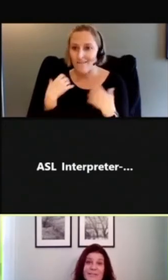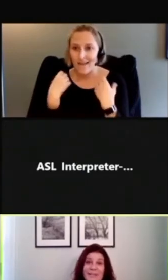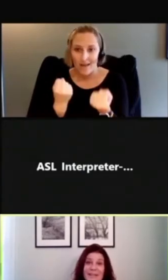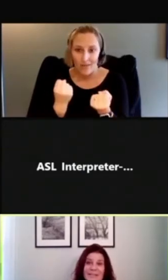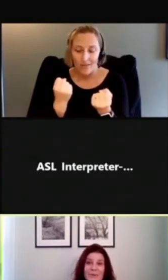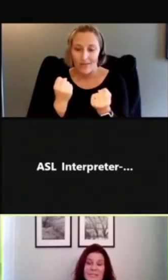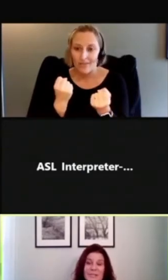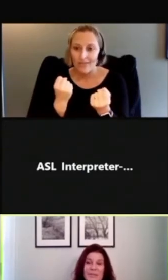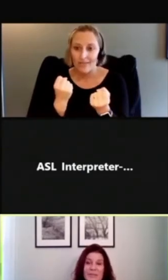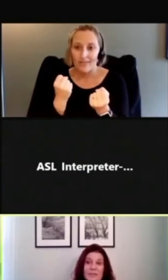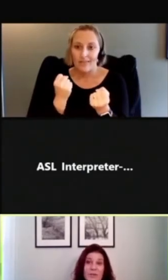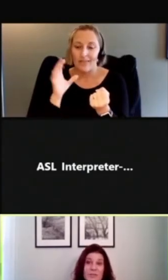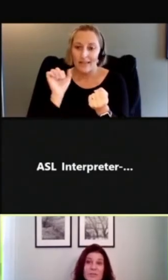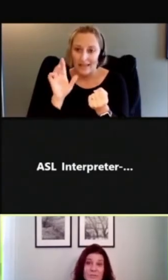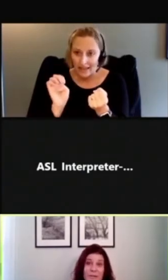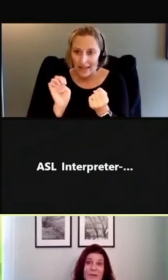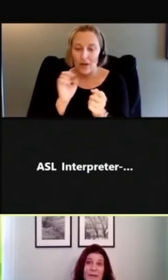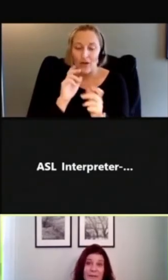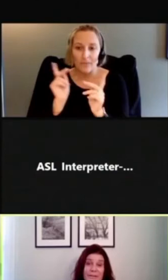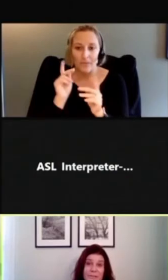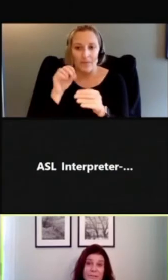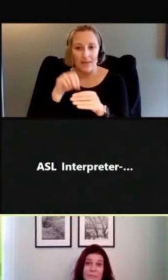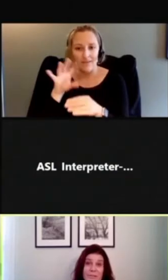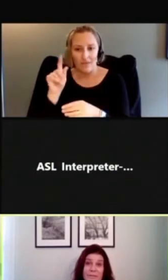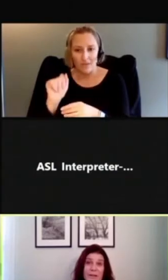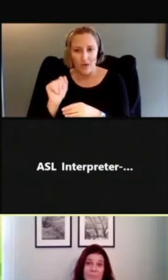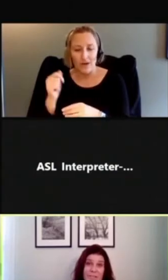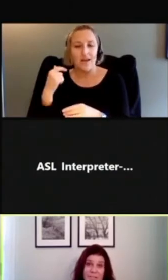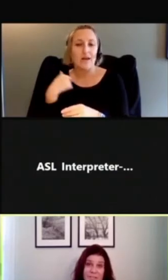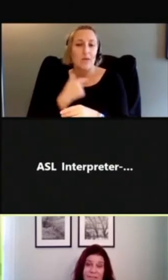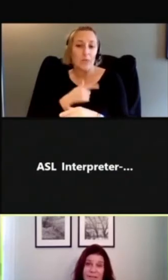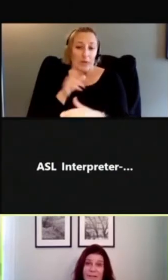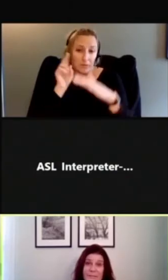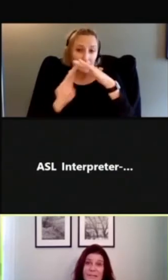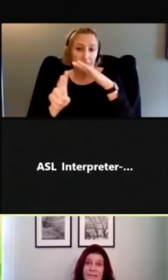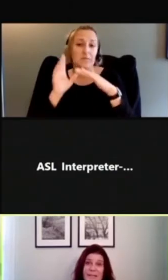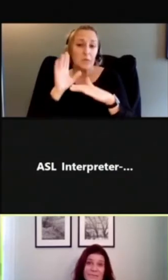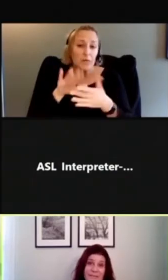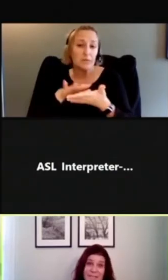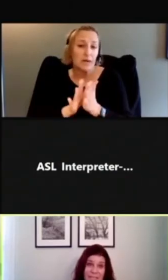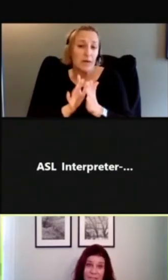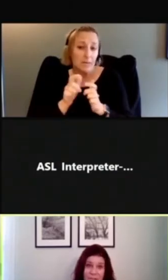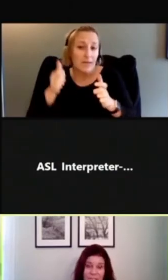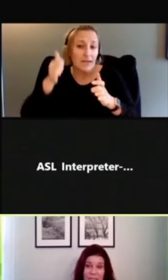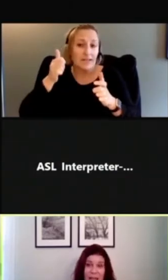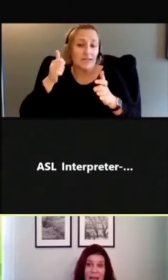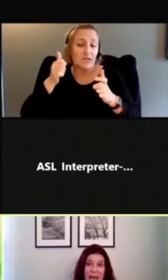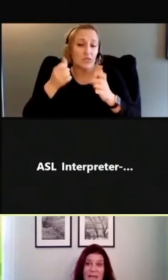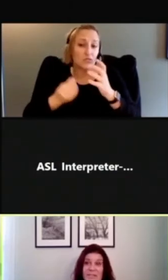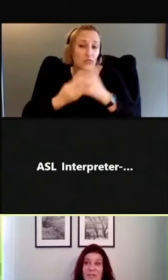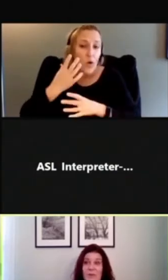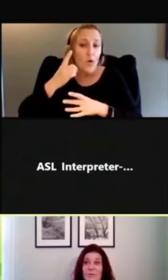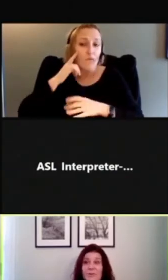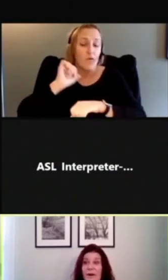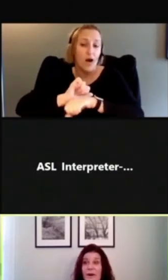really projecting that it's going to be the largest growth area in terms of occupations in the next 5 to 10 years. And so